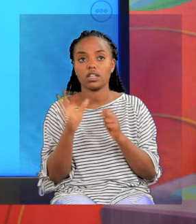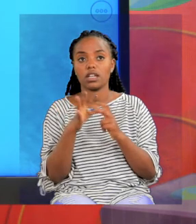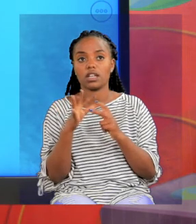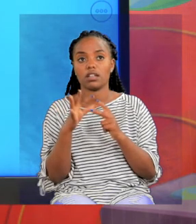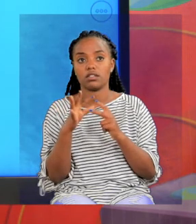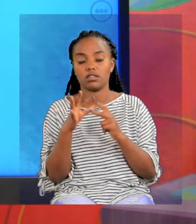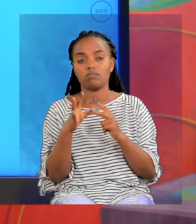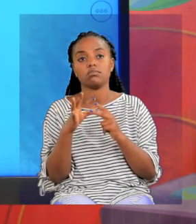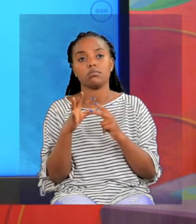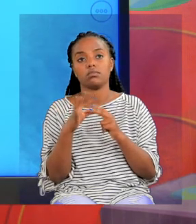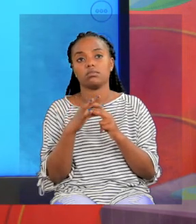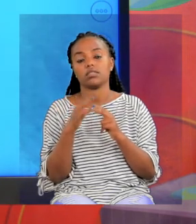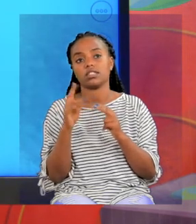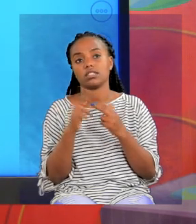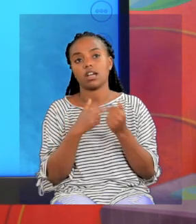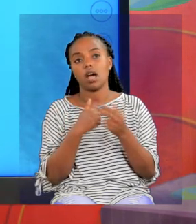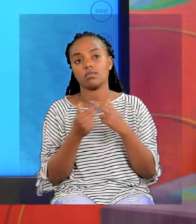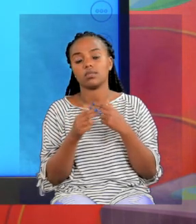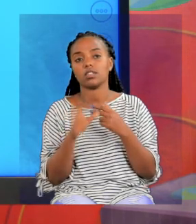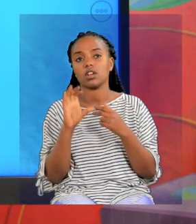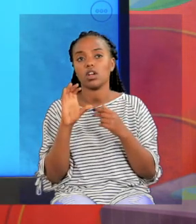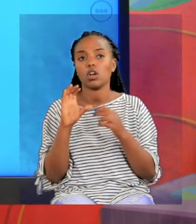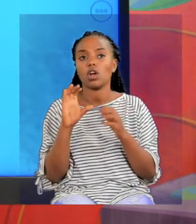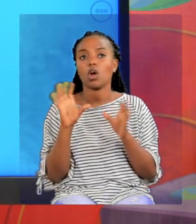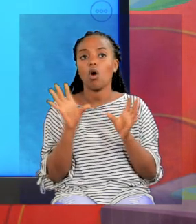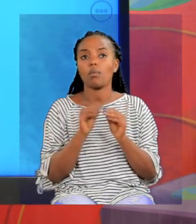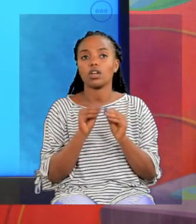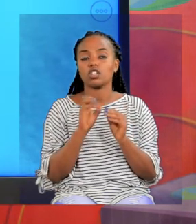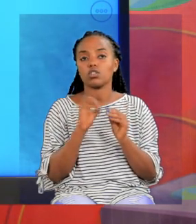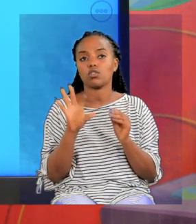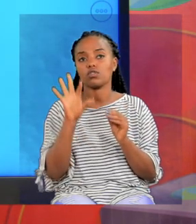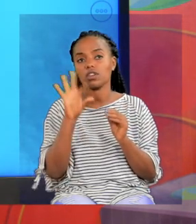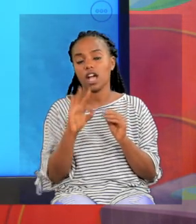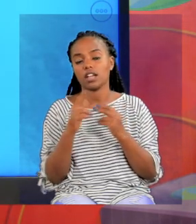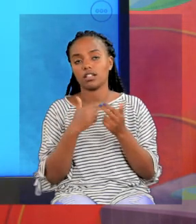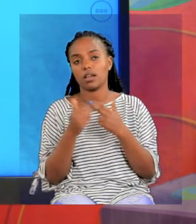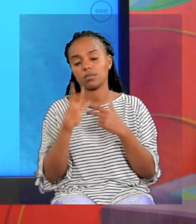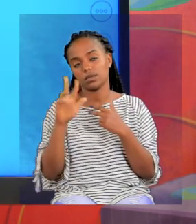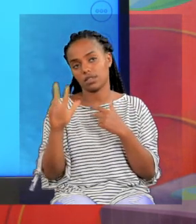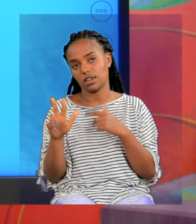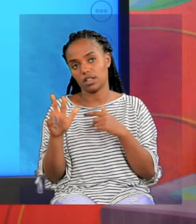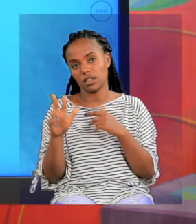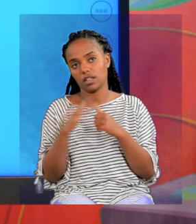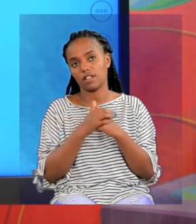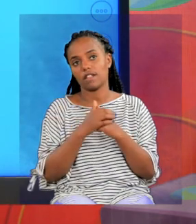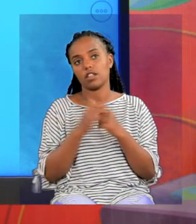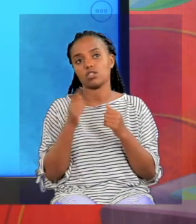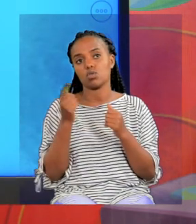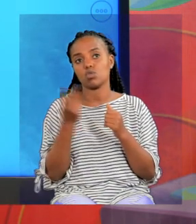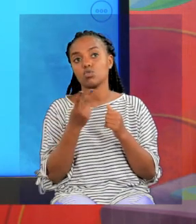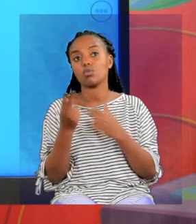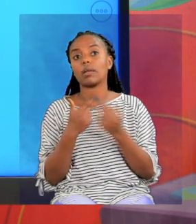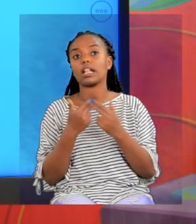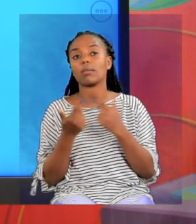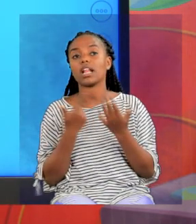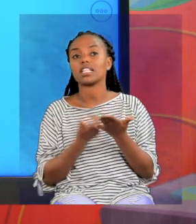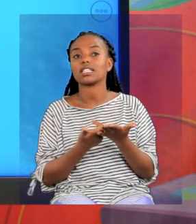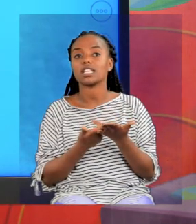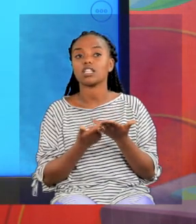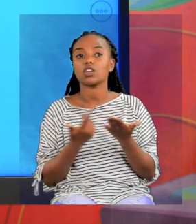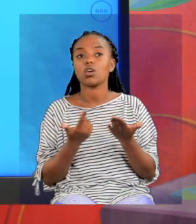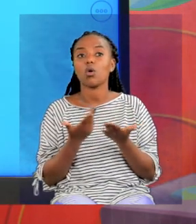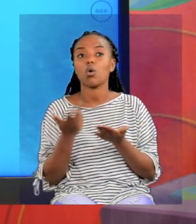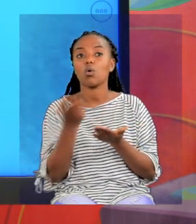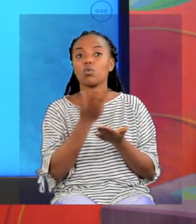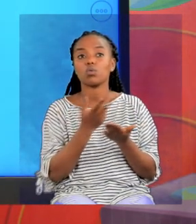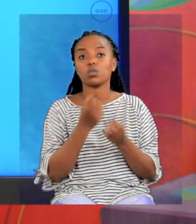selected four combination four, times the combination of three boys will be selected out of 9. So you multiply this. When you